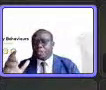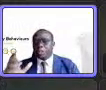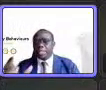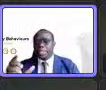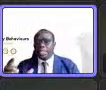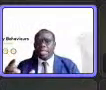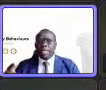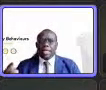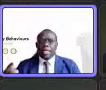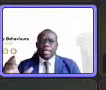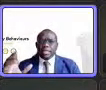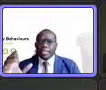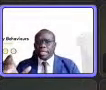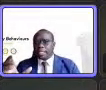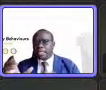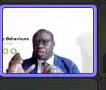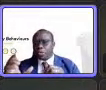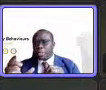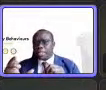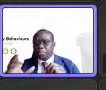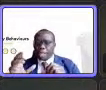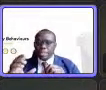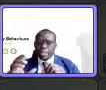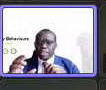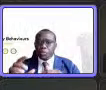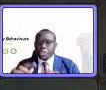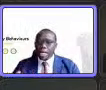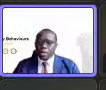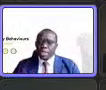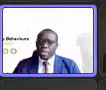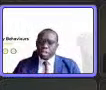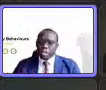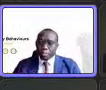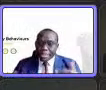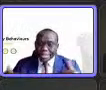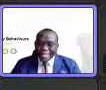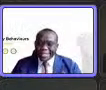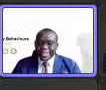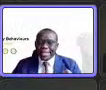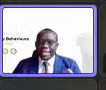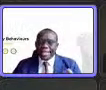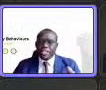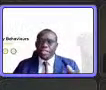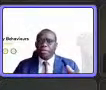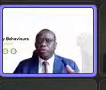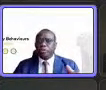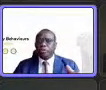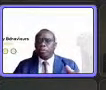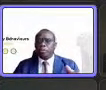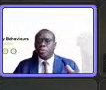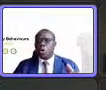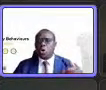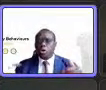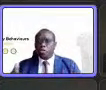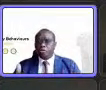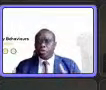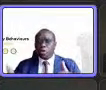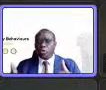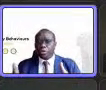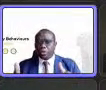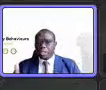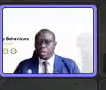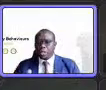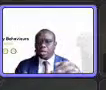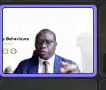they're encapsulated in the standards and recommended practices, which are now domesticated in countries in forms